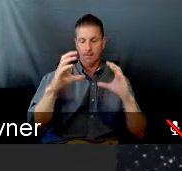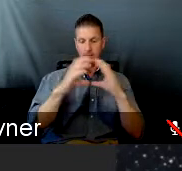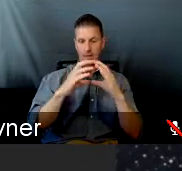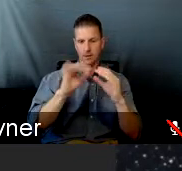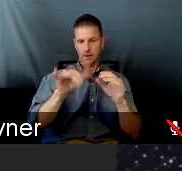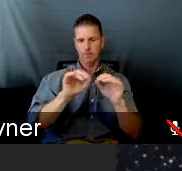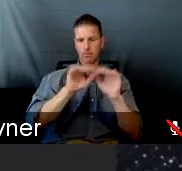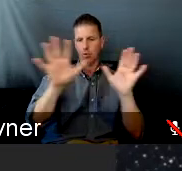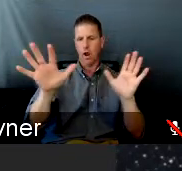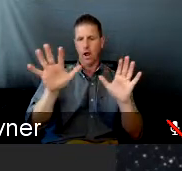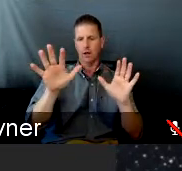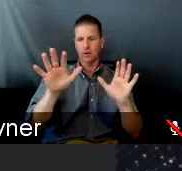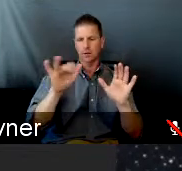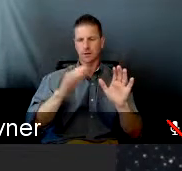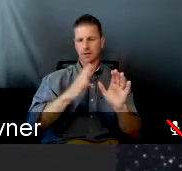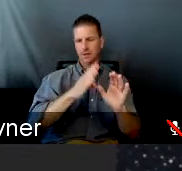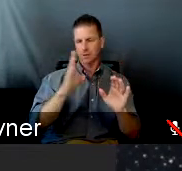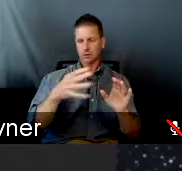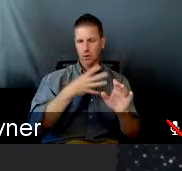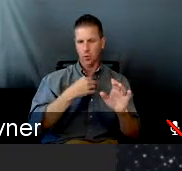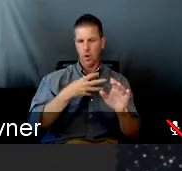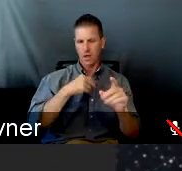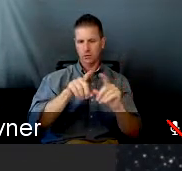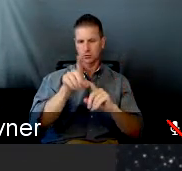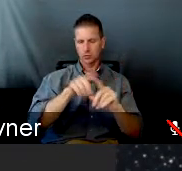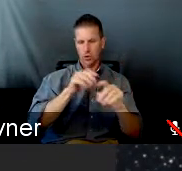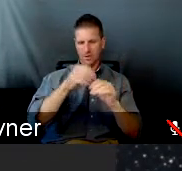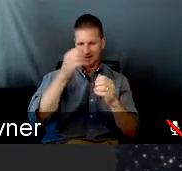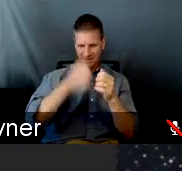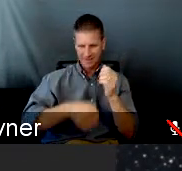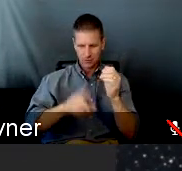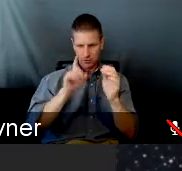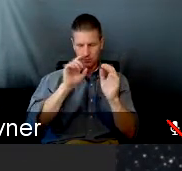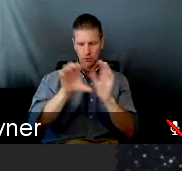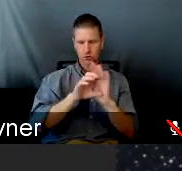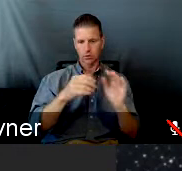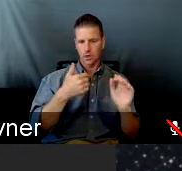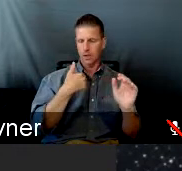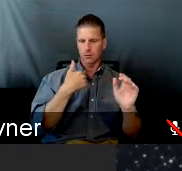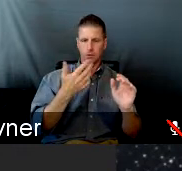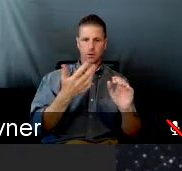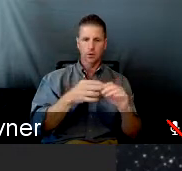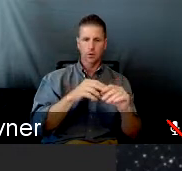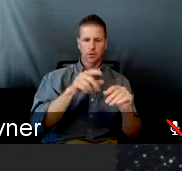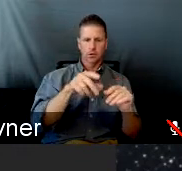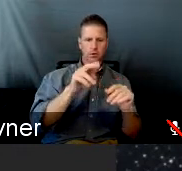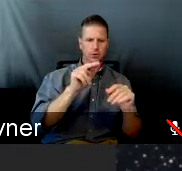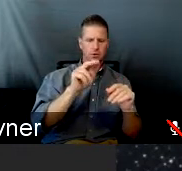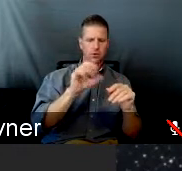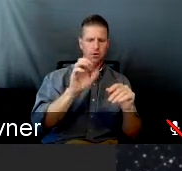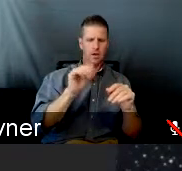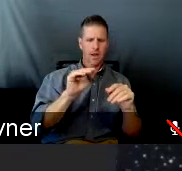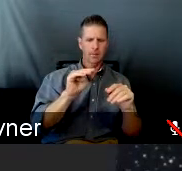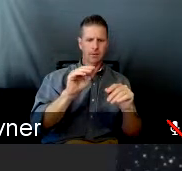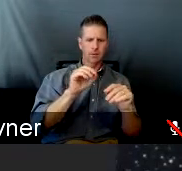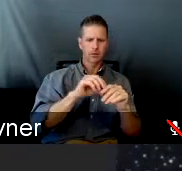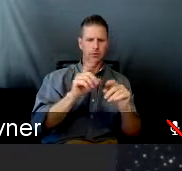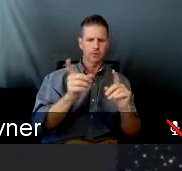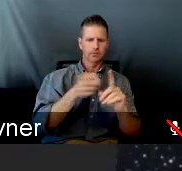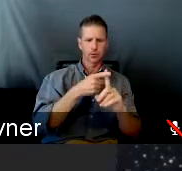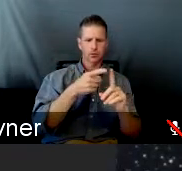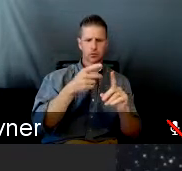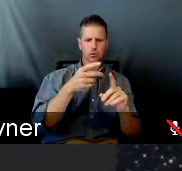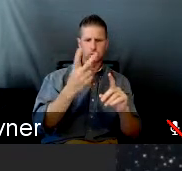bright blob that's next to the white star in each of the images. And so we have NORCAM in the first two images on the left